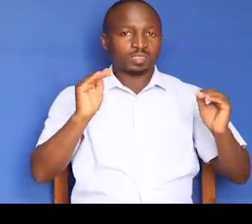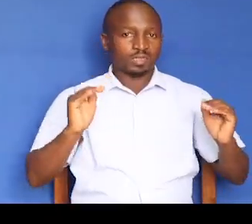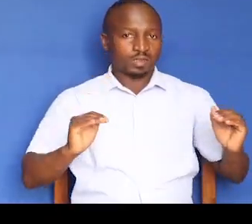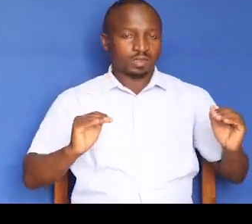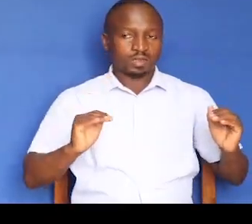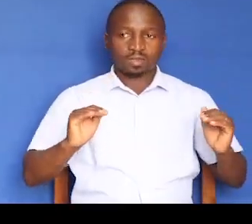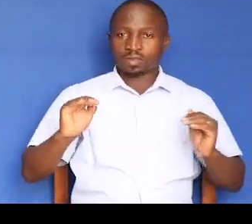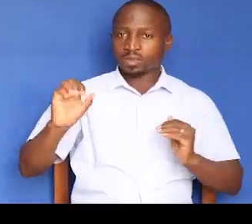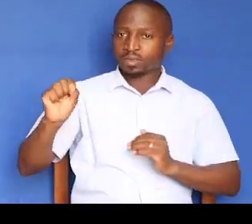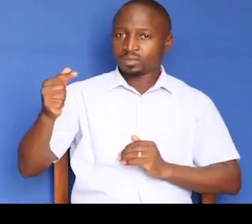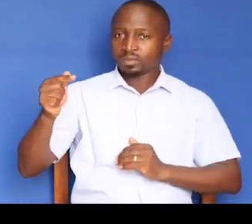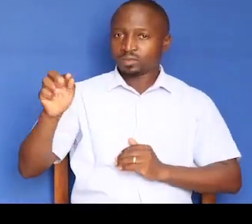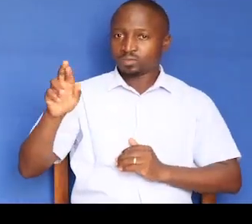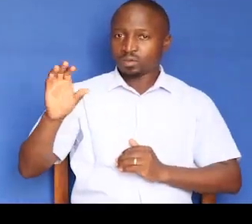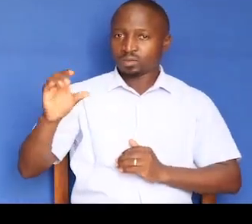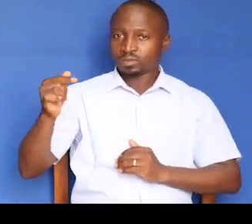structure,